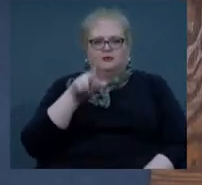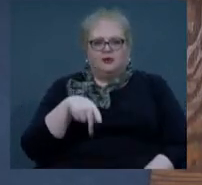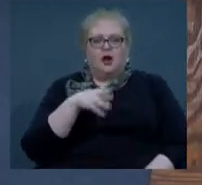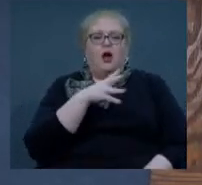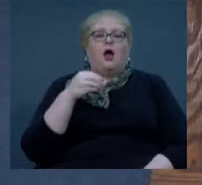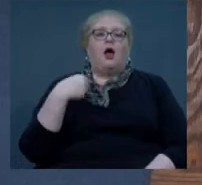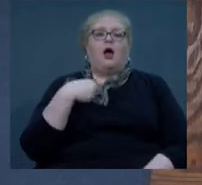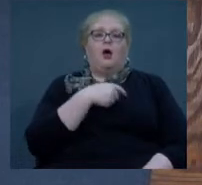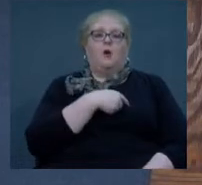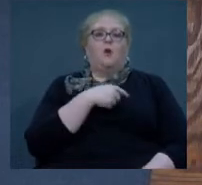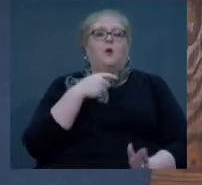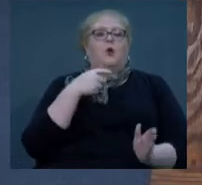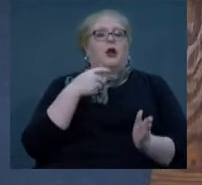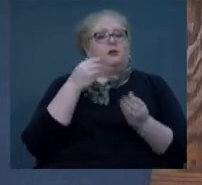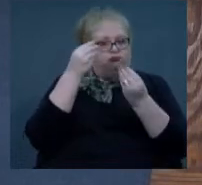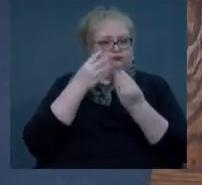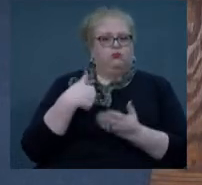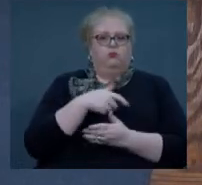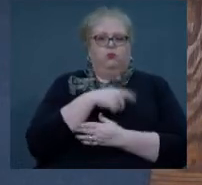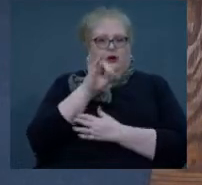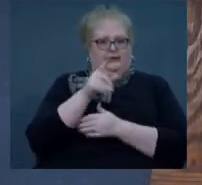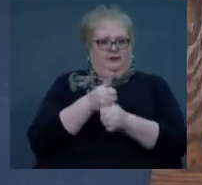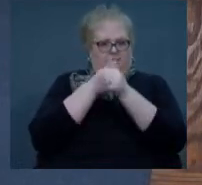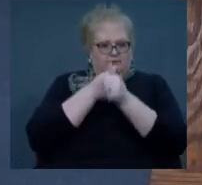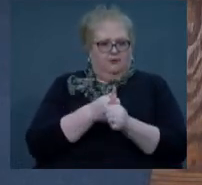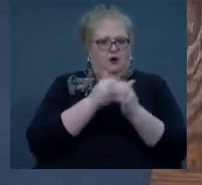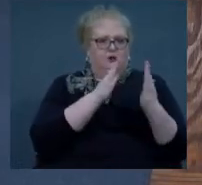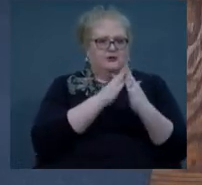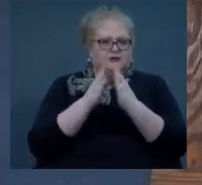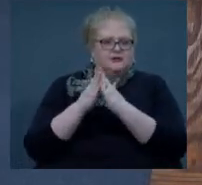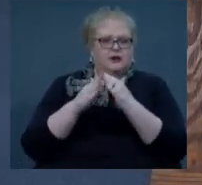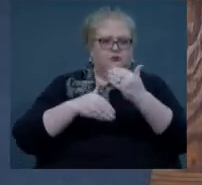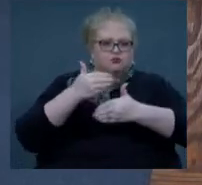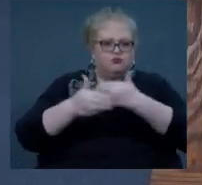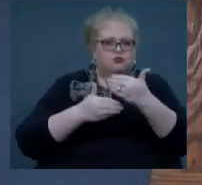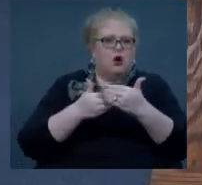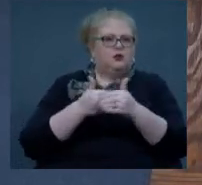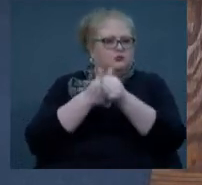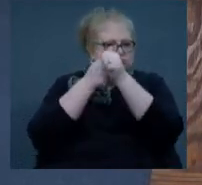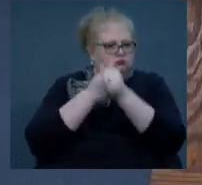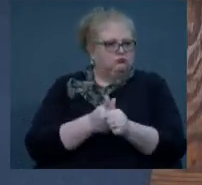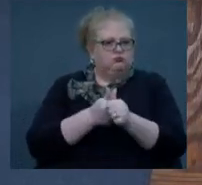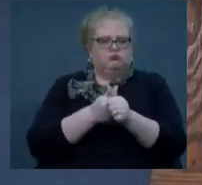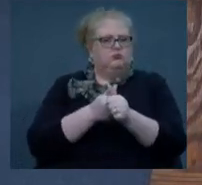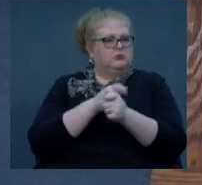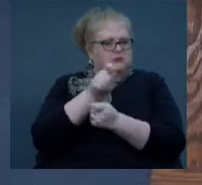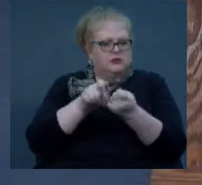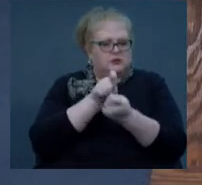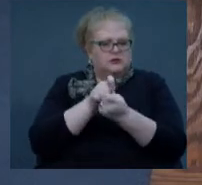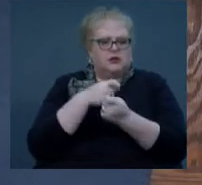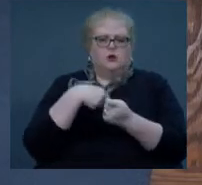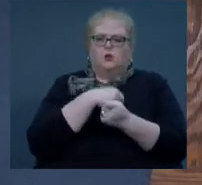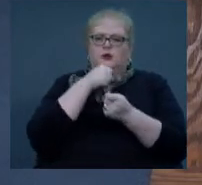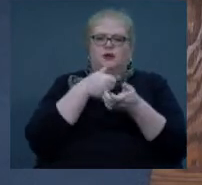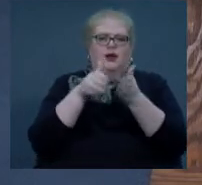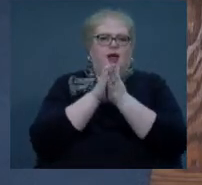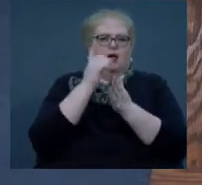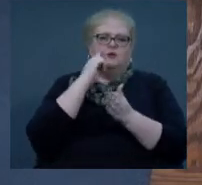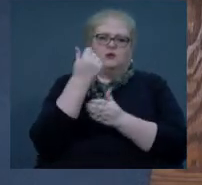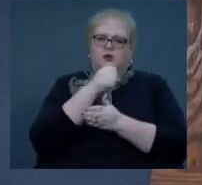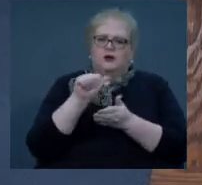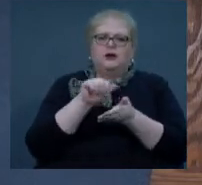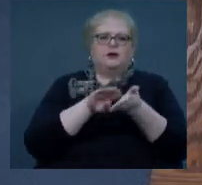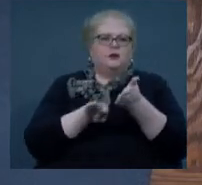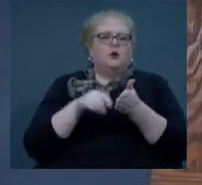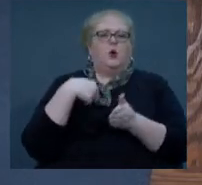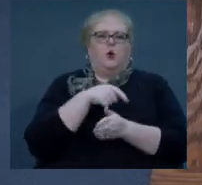want to note that we followed the city's process to the T. Didn't ask for any exemptions, pulled the demo permit,